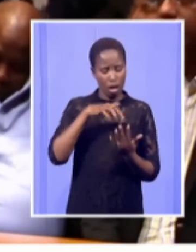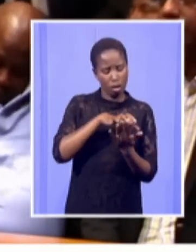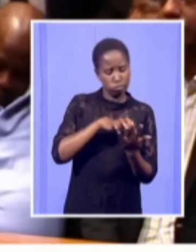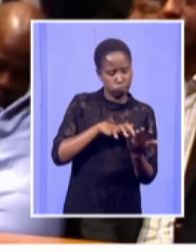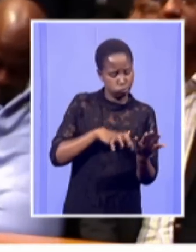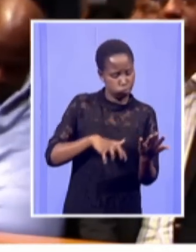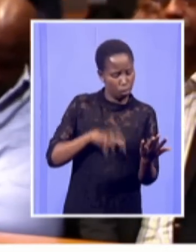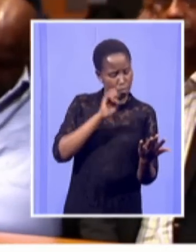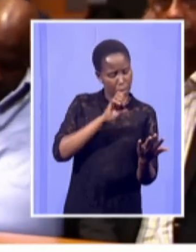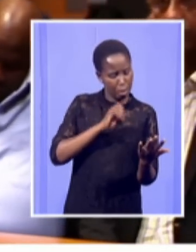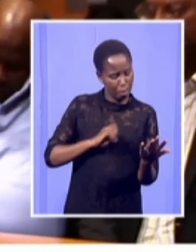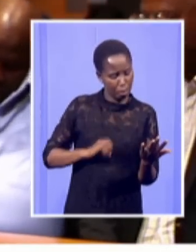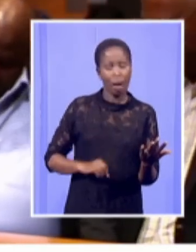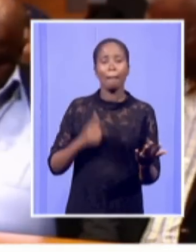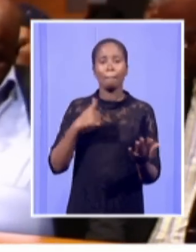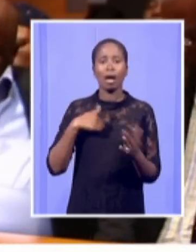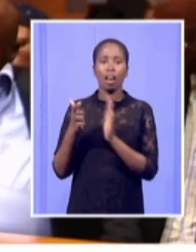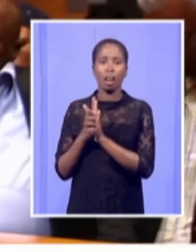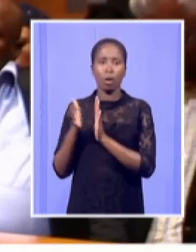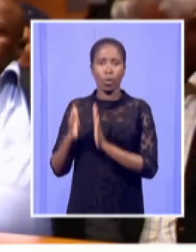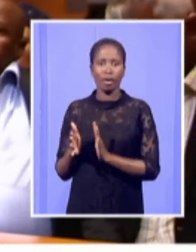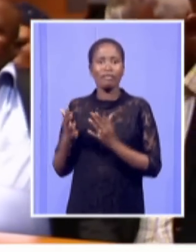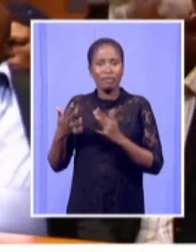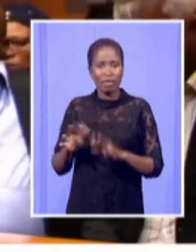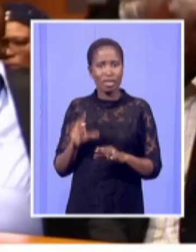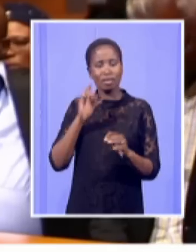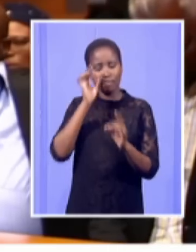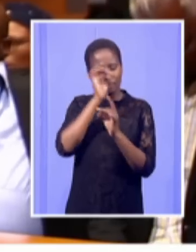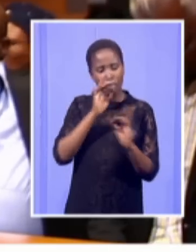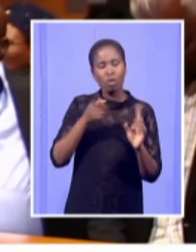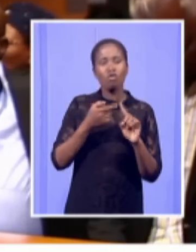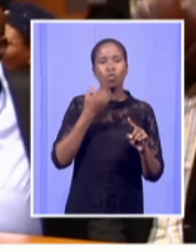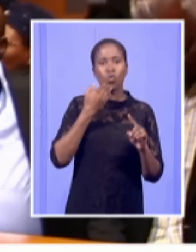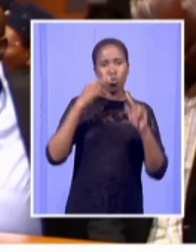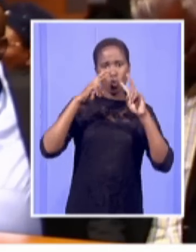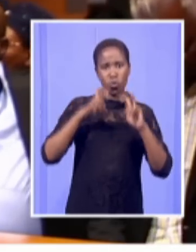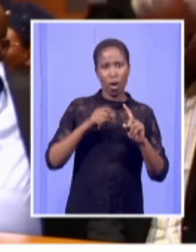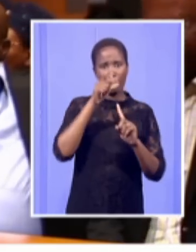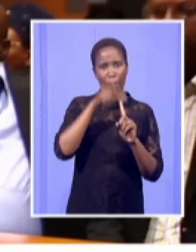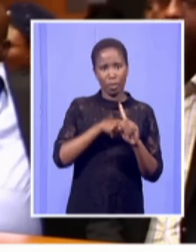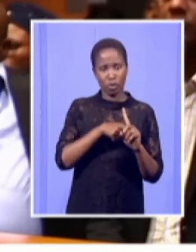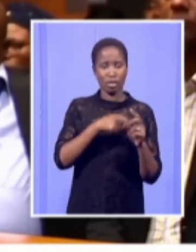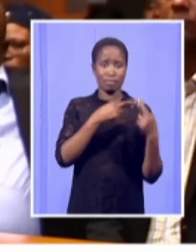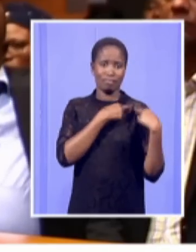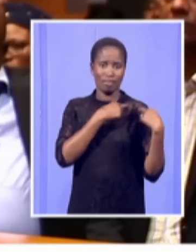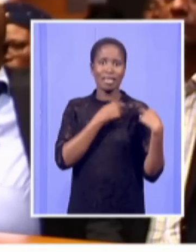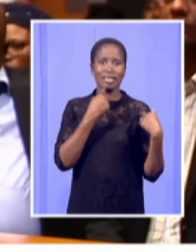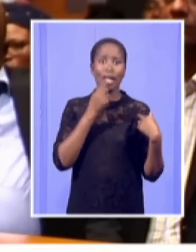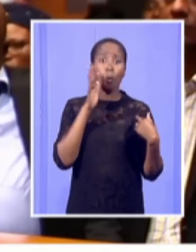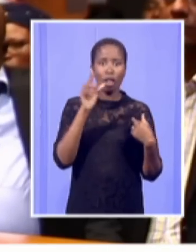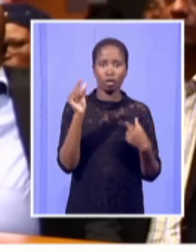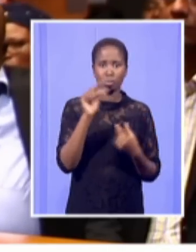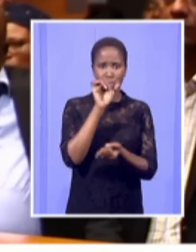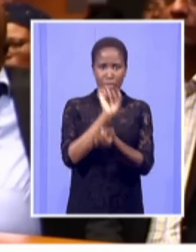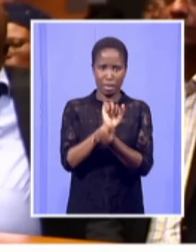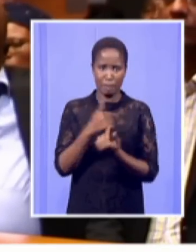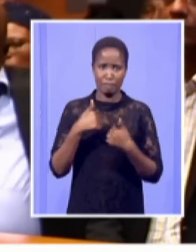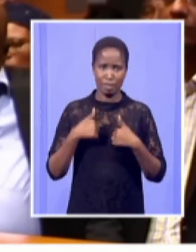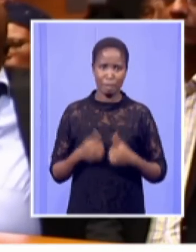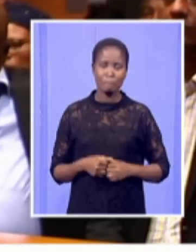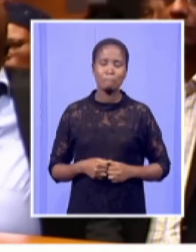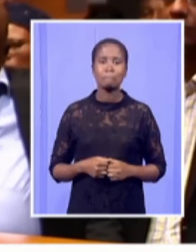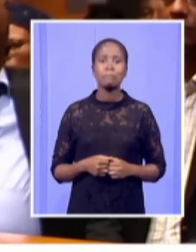but my legal representative has been informed by the investigating officer that he intends to place me under arrest. I place on record